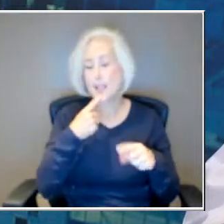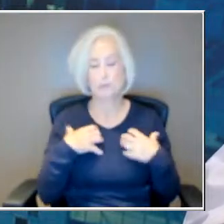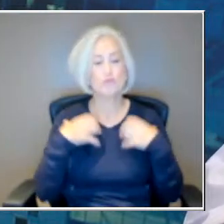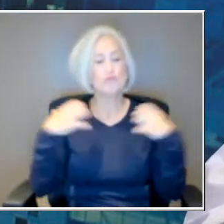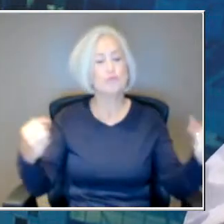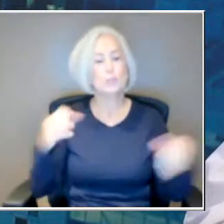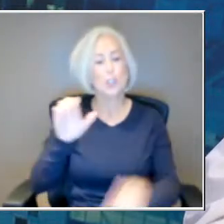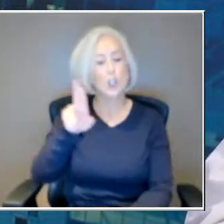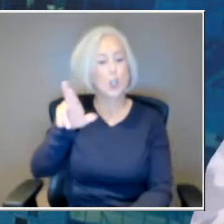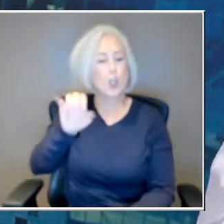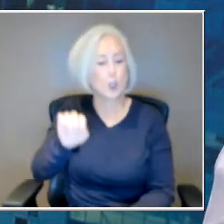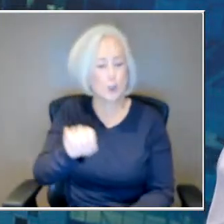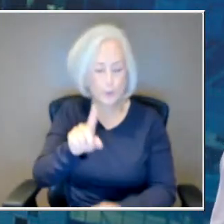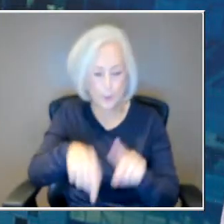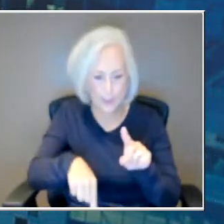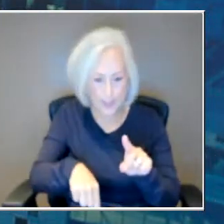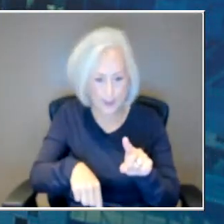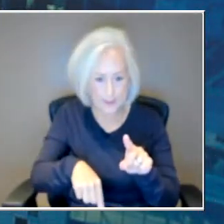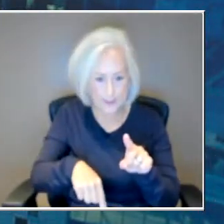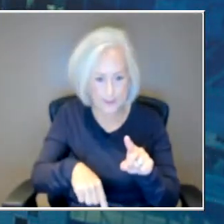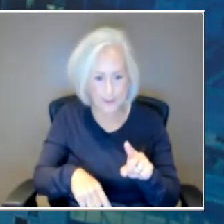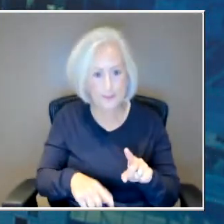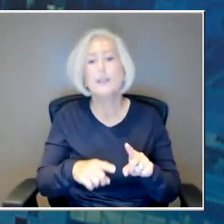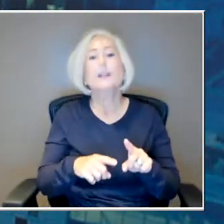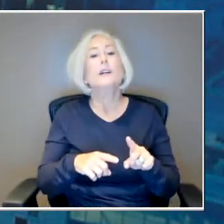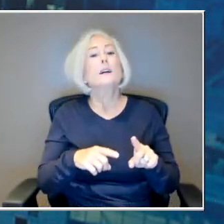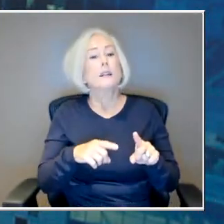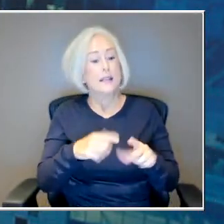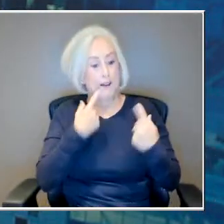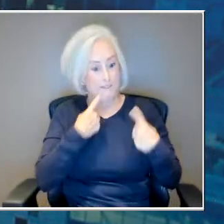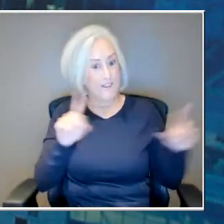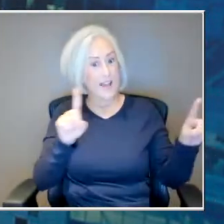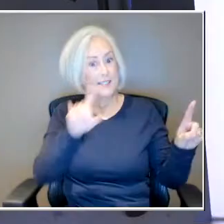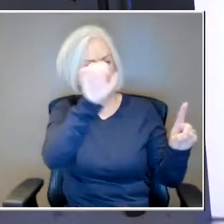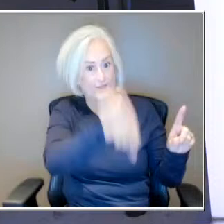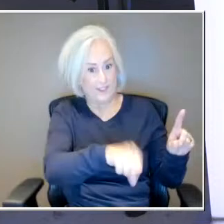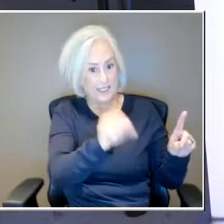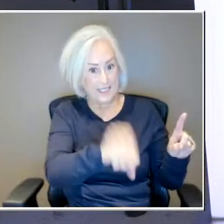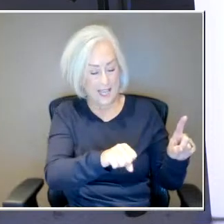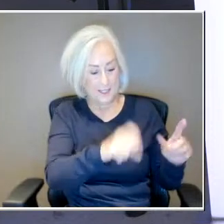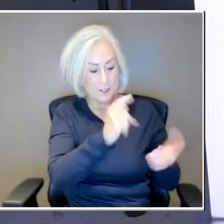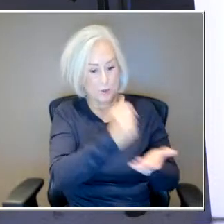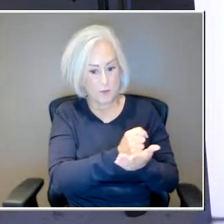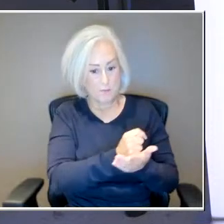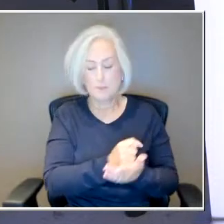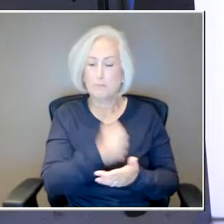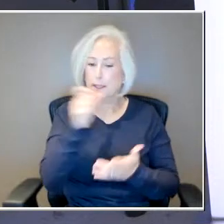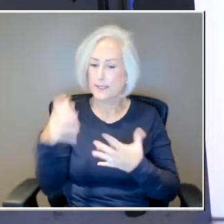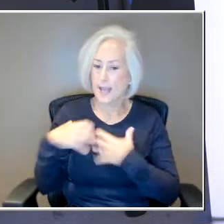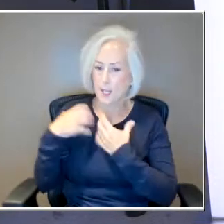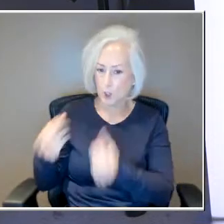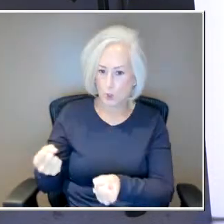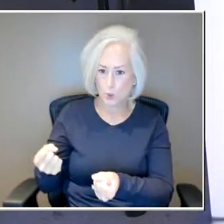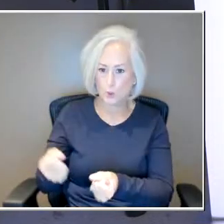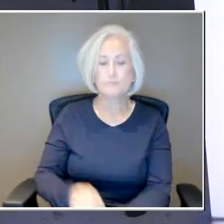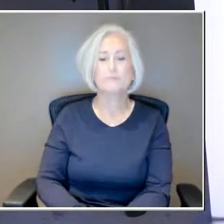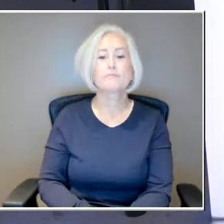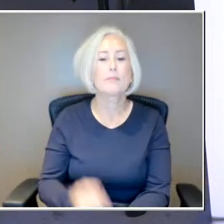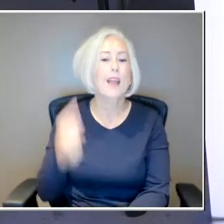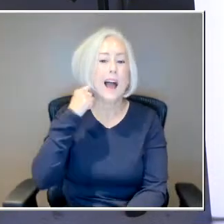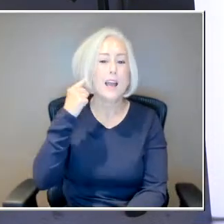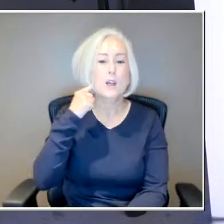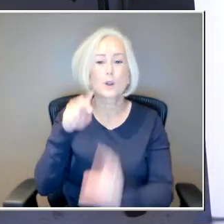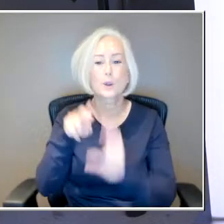an effective treatment. However, it's not a curable treatment. Okay, Rob said, he goes, I heard PET scan. Is